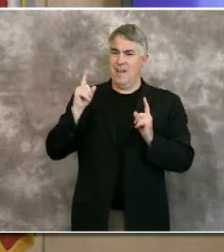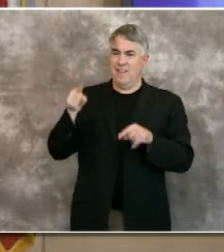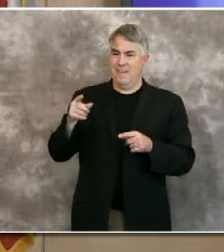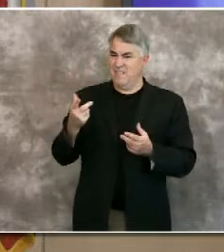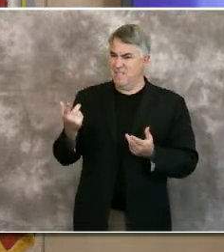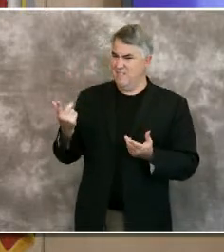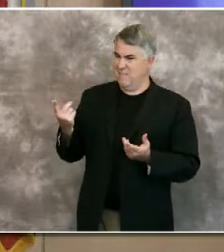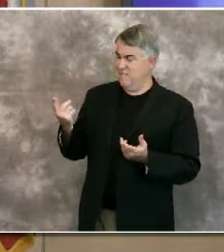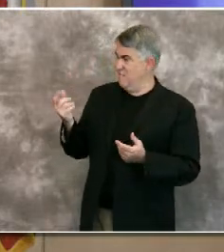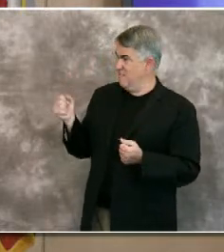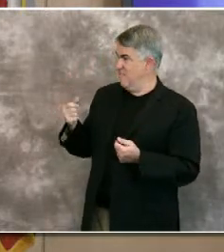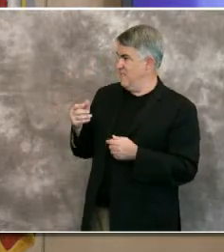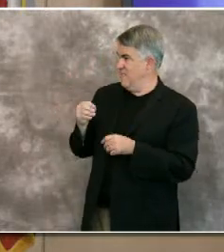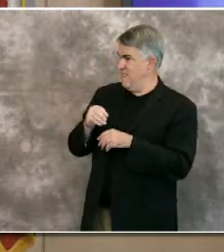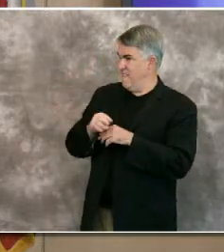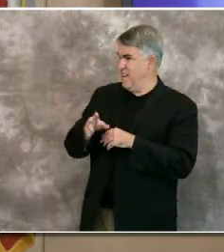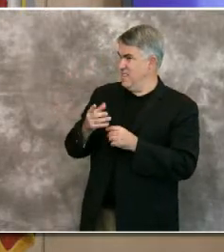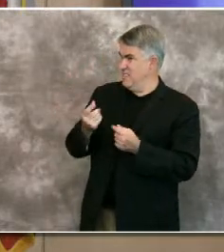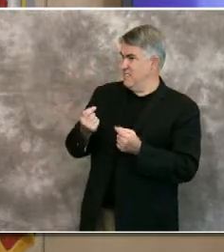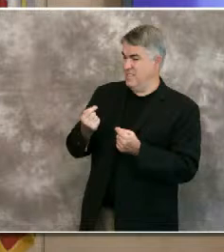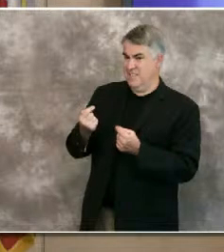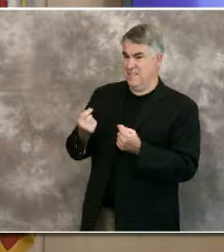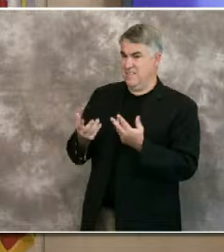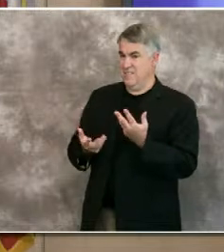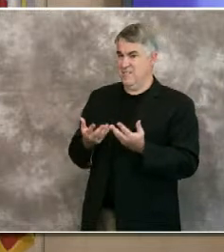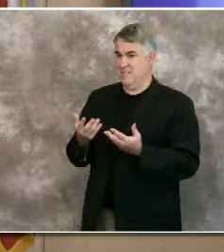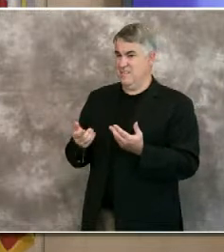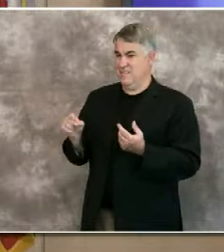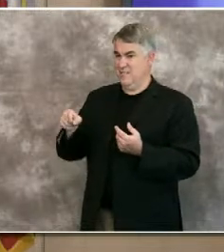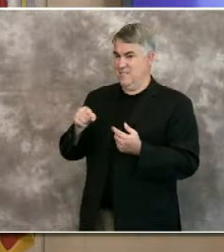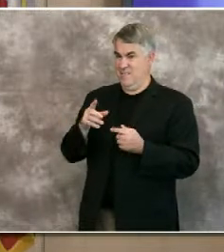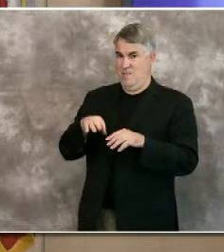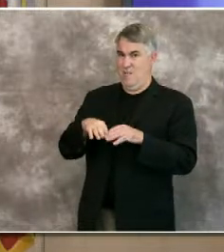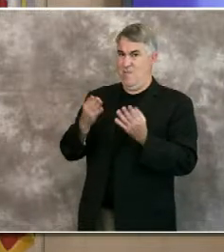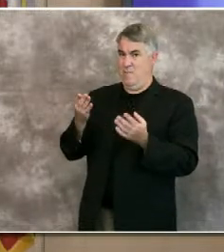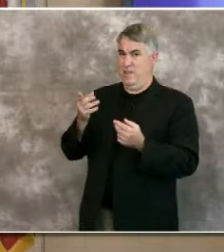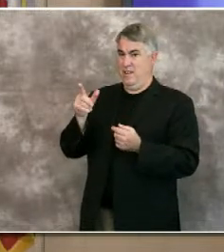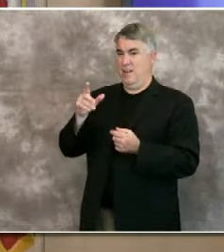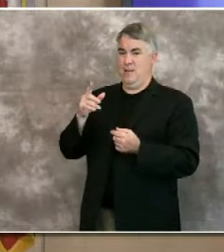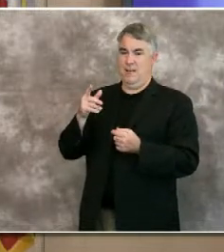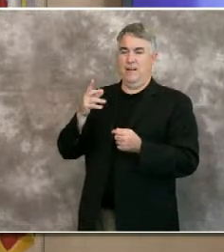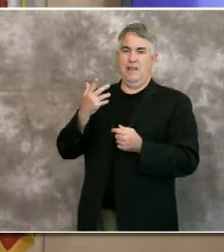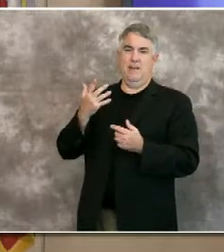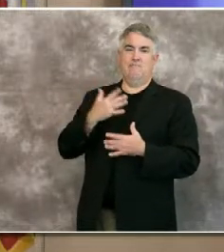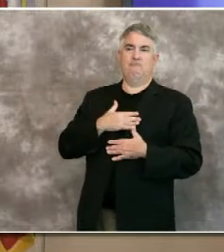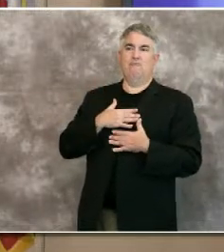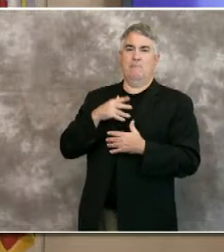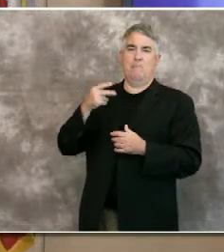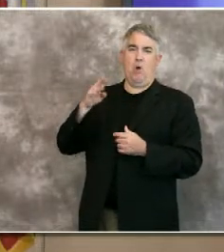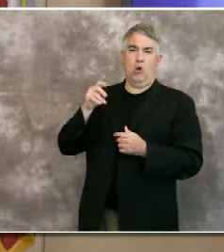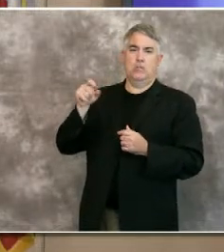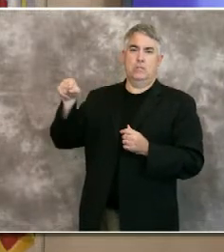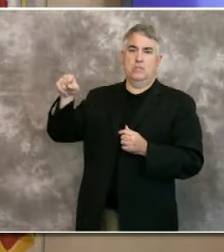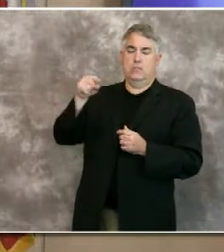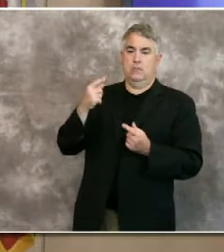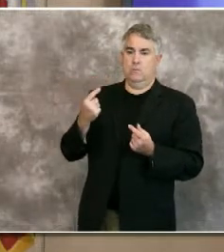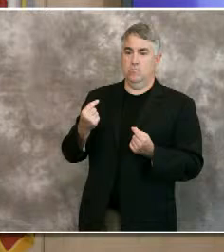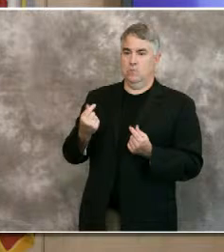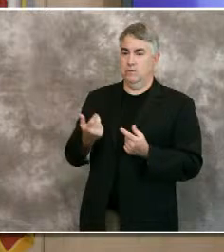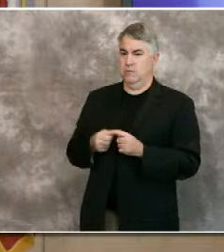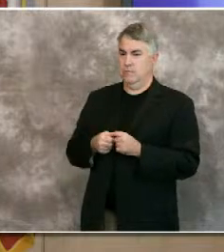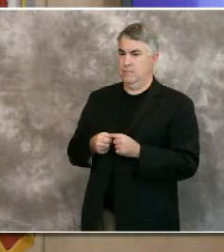affect those, the desire of those to open by July 1st if the governor was, in fact, thinking